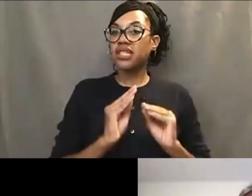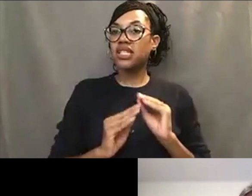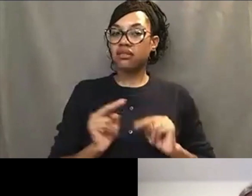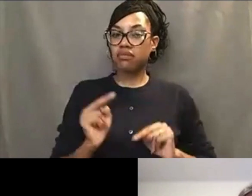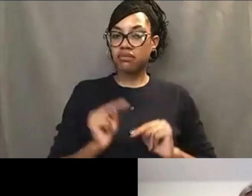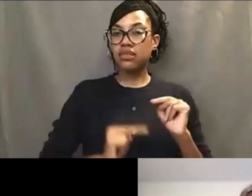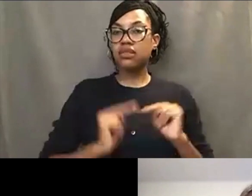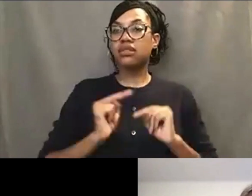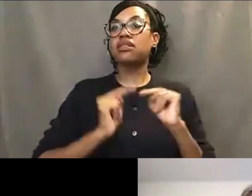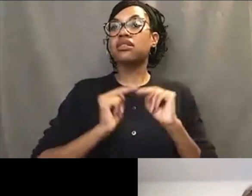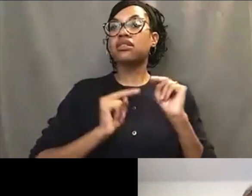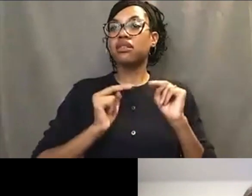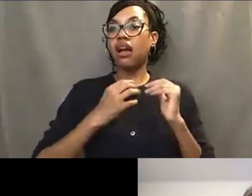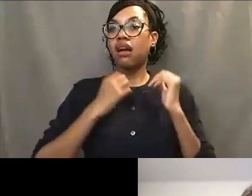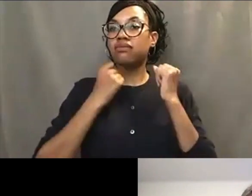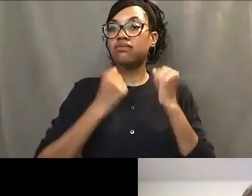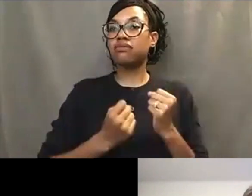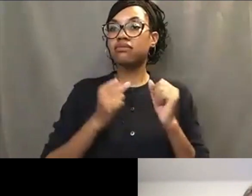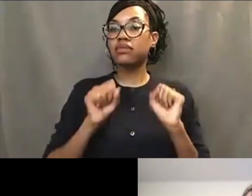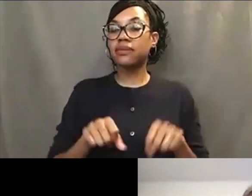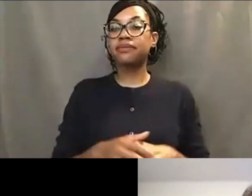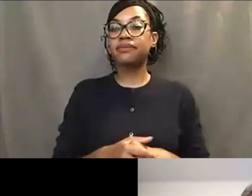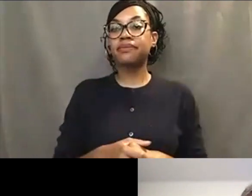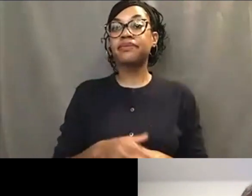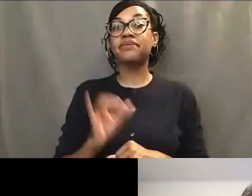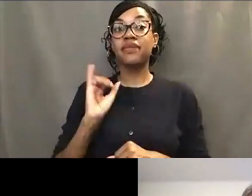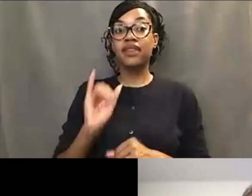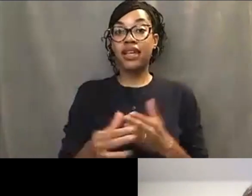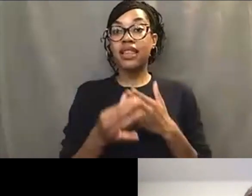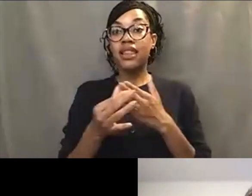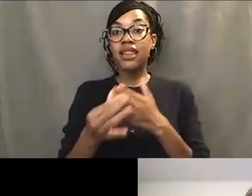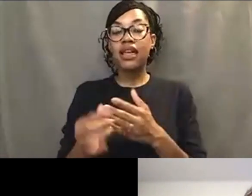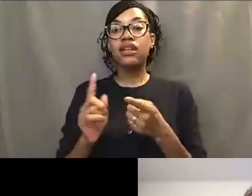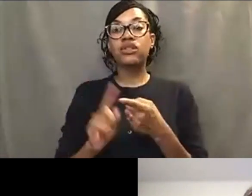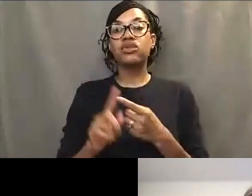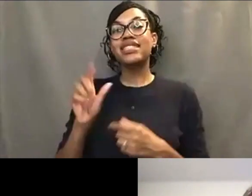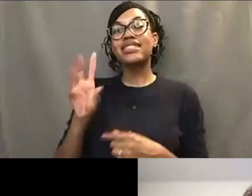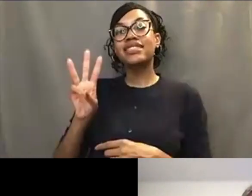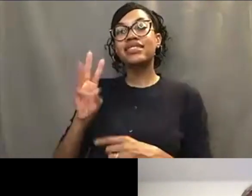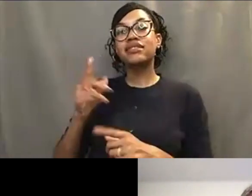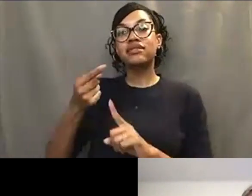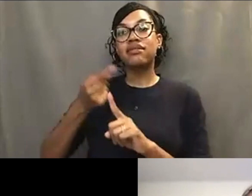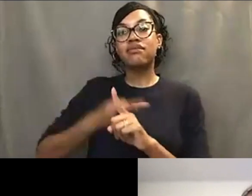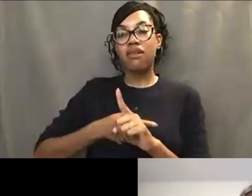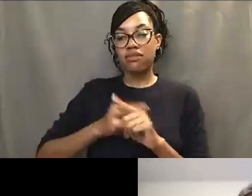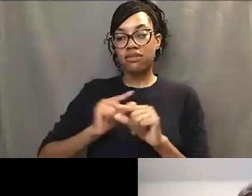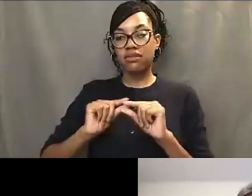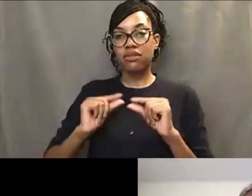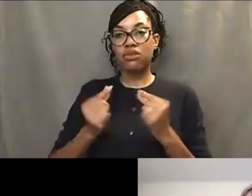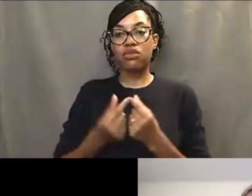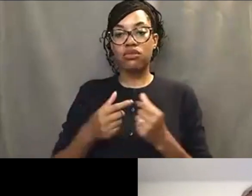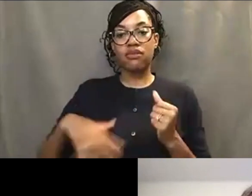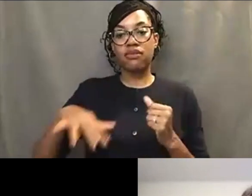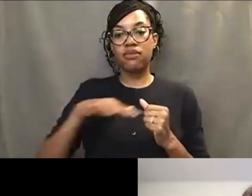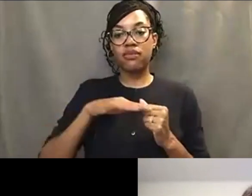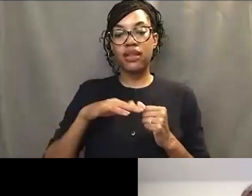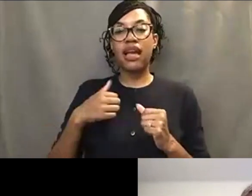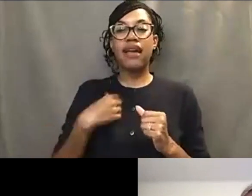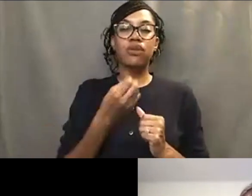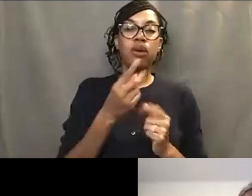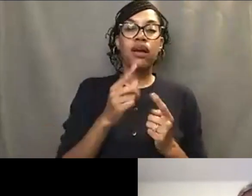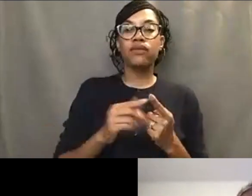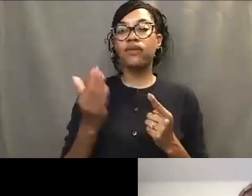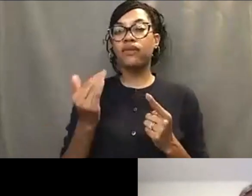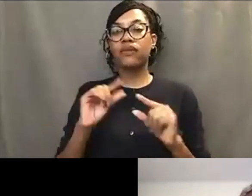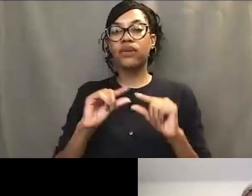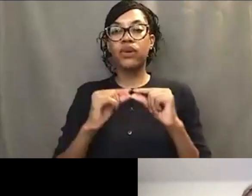Education Roundtable, where Professor John Rogers helped convene 12 to 15 groups to do deep study, have conversations